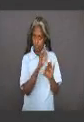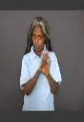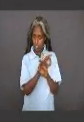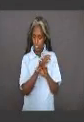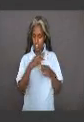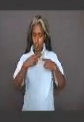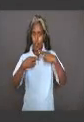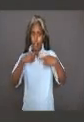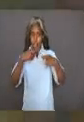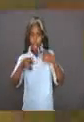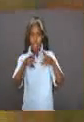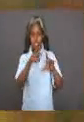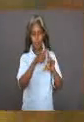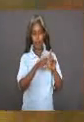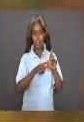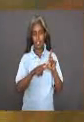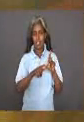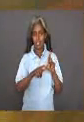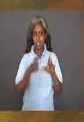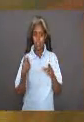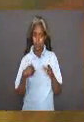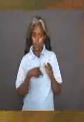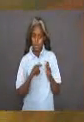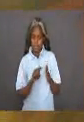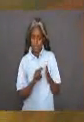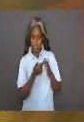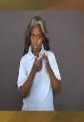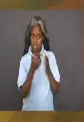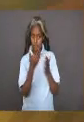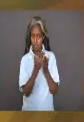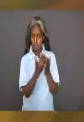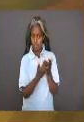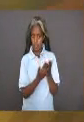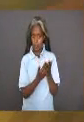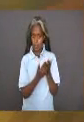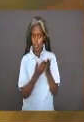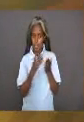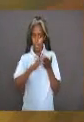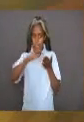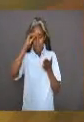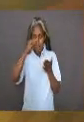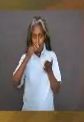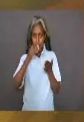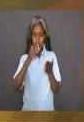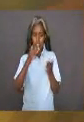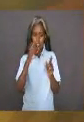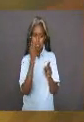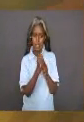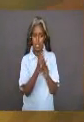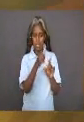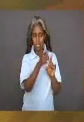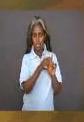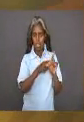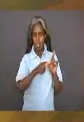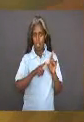related angles. We are going to start our lesson by learning that just like